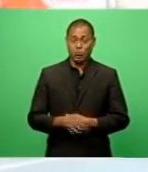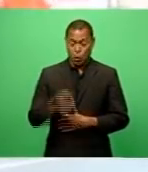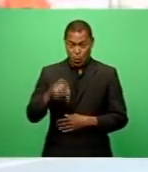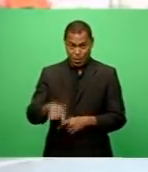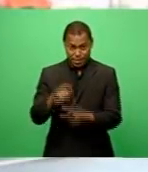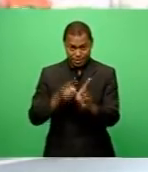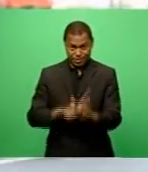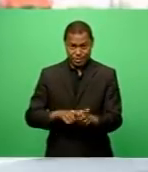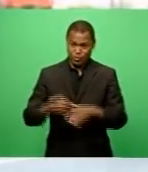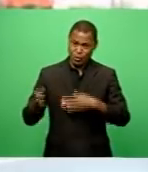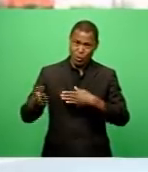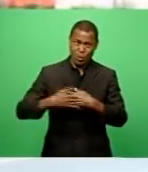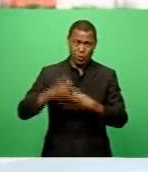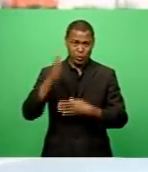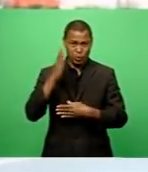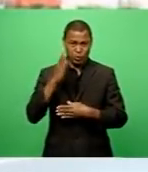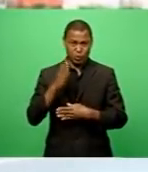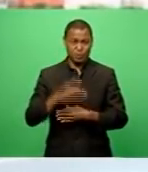and